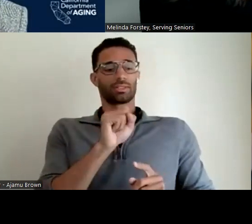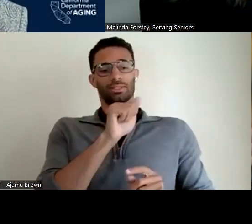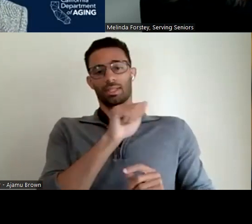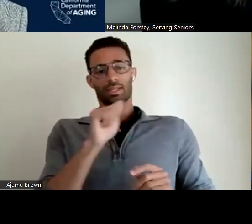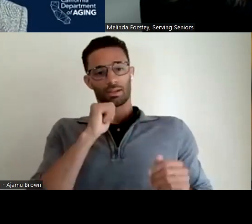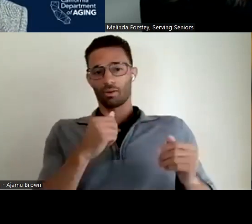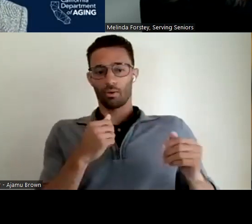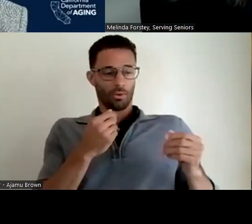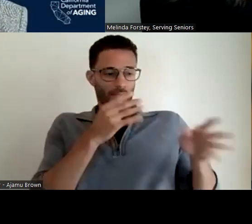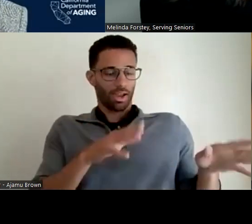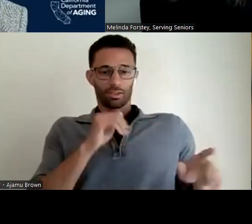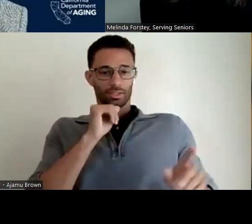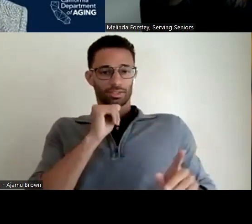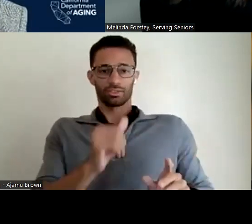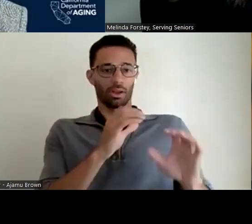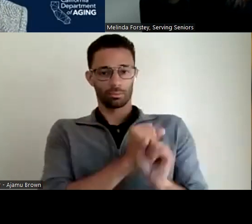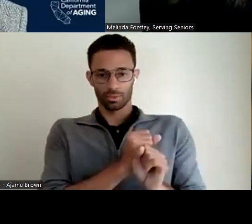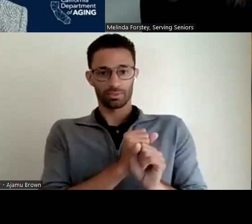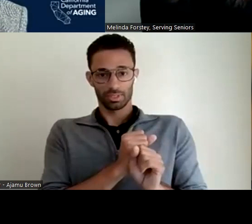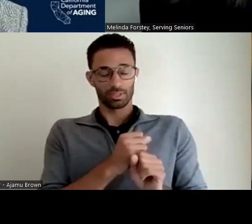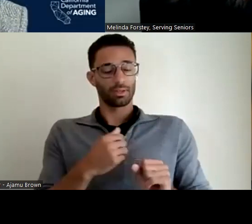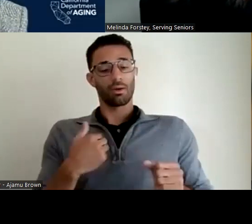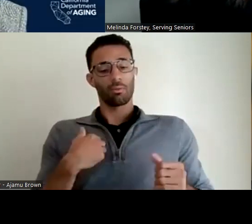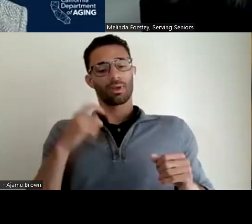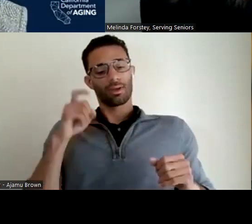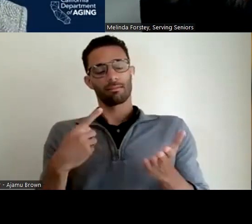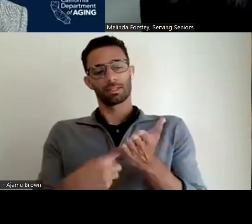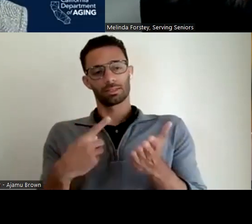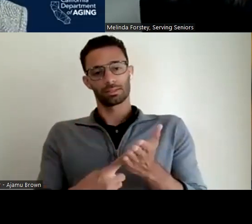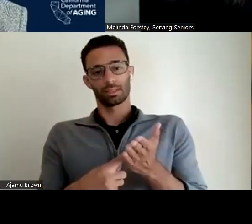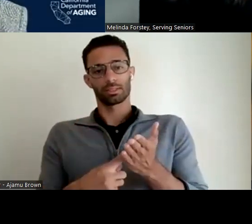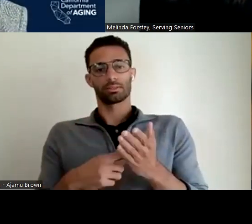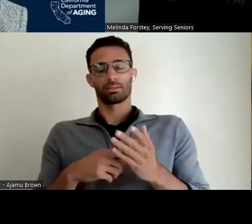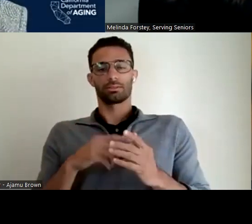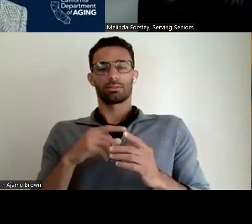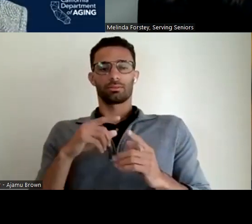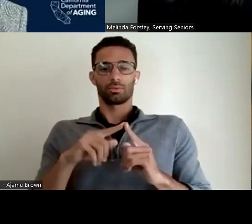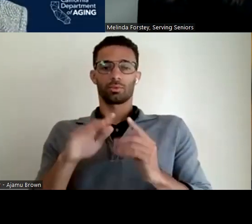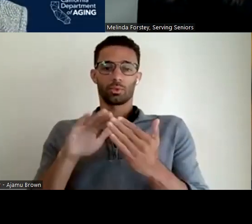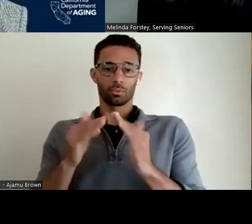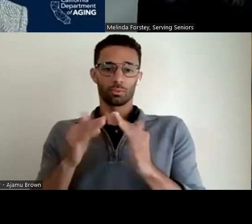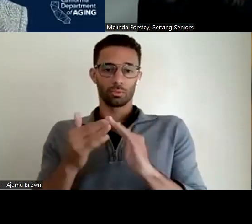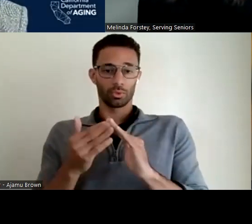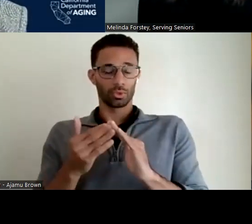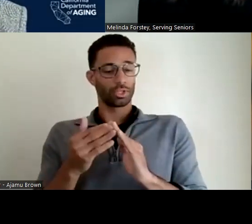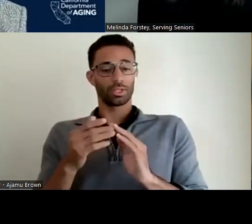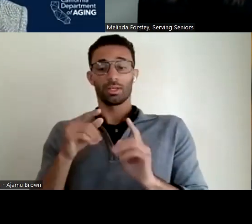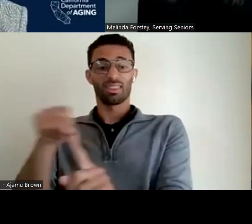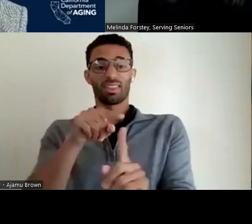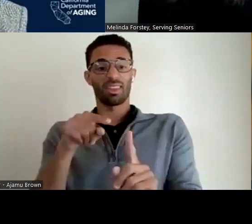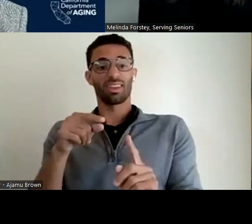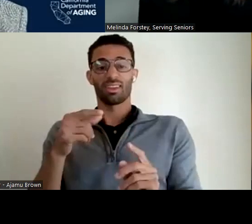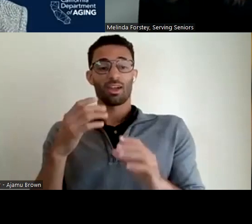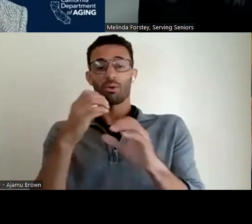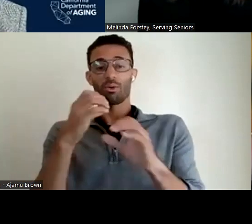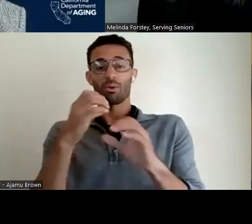about outreach to the community if we are using words, abbreviations that have no meaning to